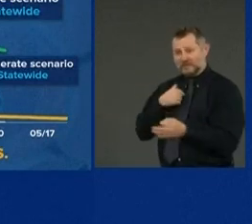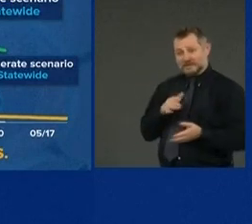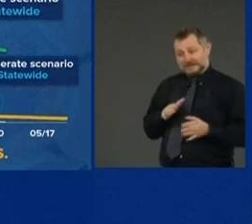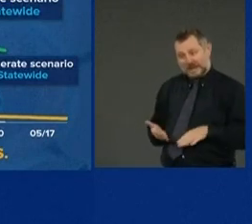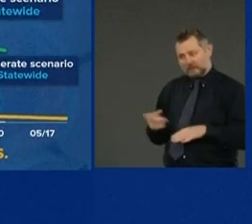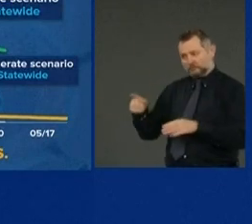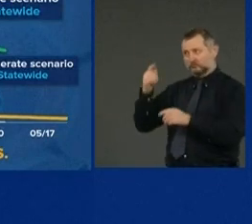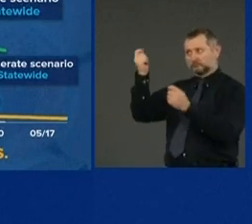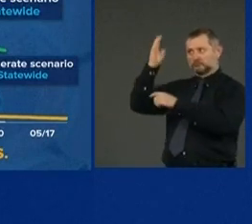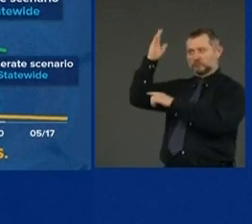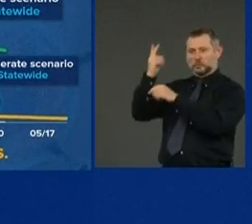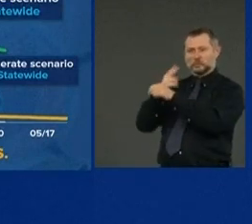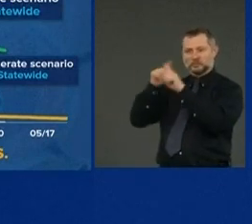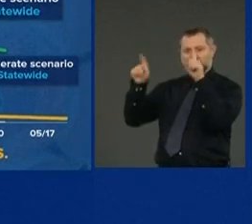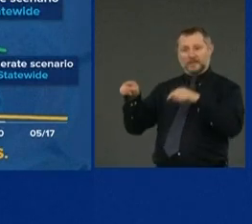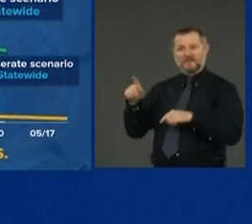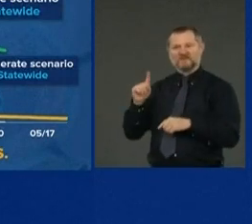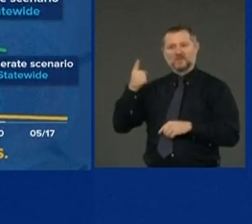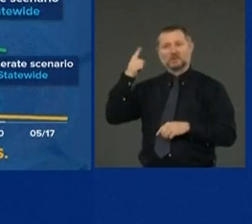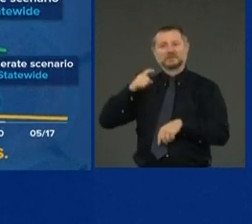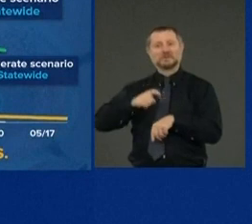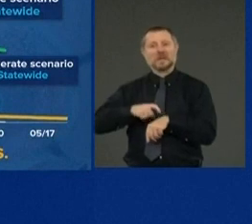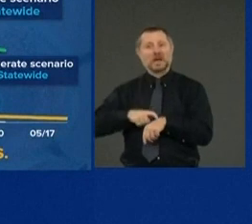Be the first time Rob smiles, I think.